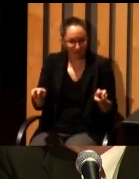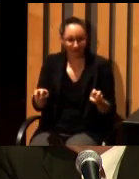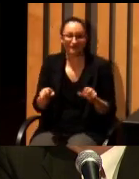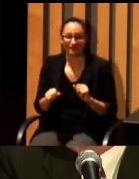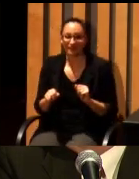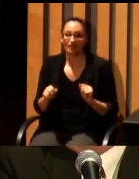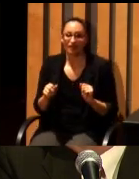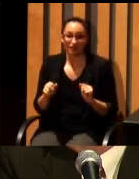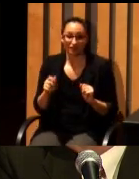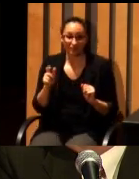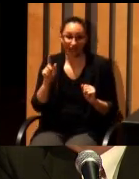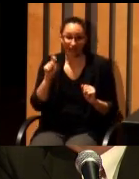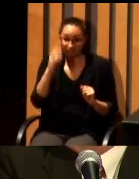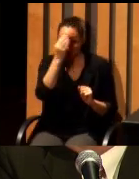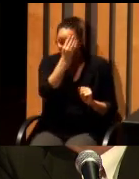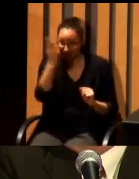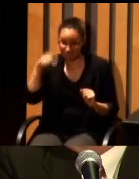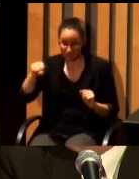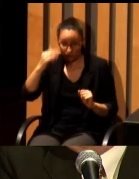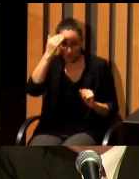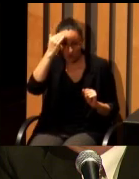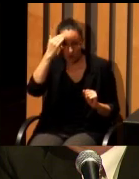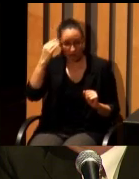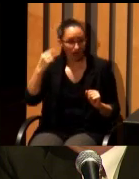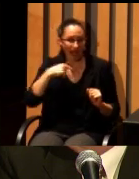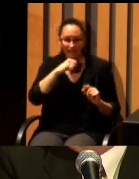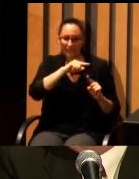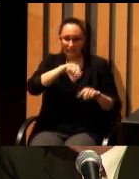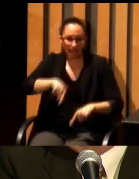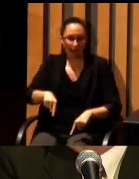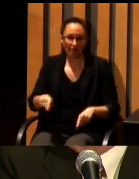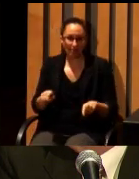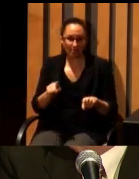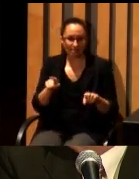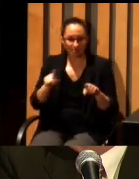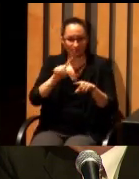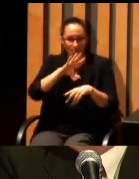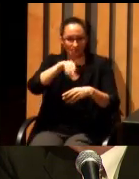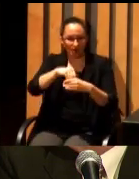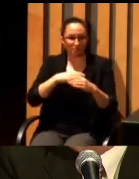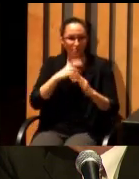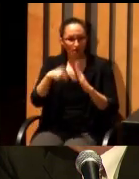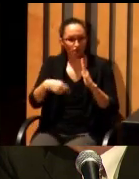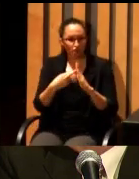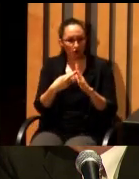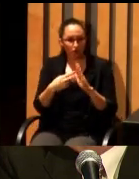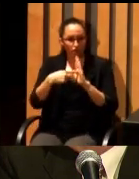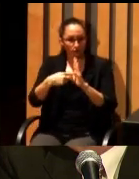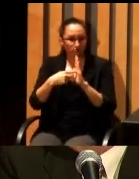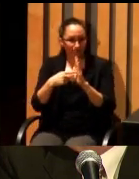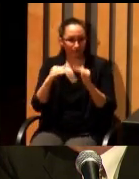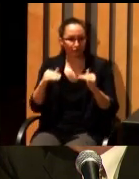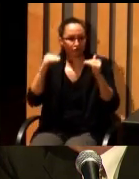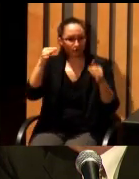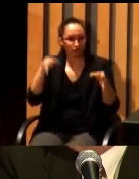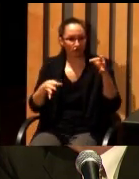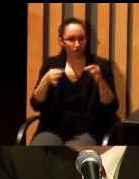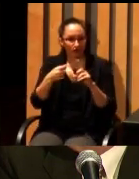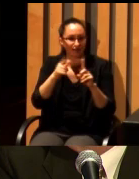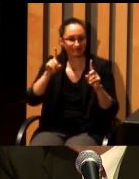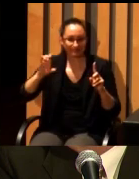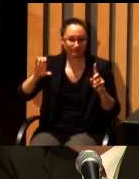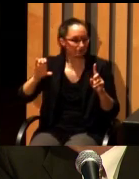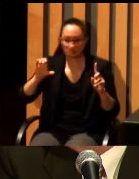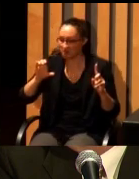it clear that I'm not here in any official capacity representing the Superior Court of the District of Columbia. My comments